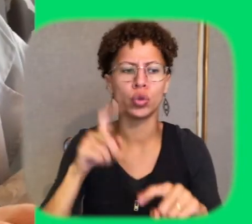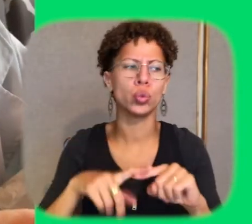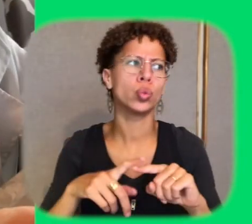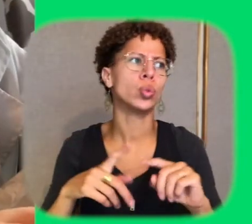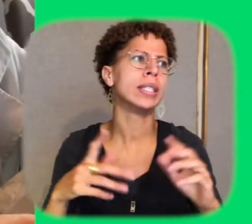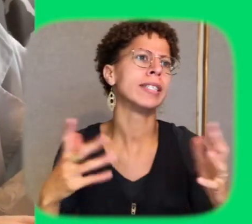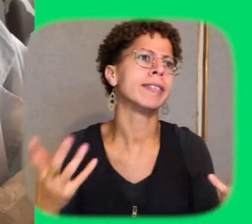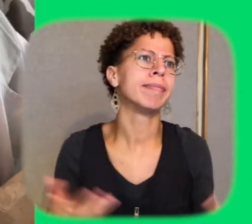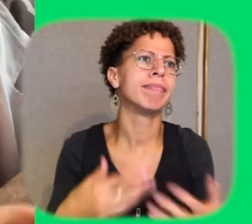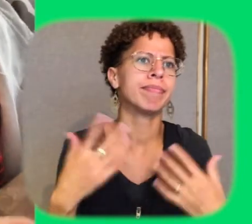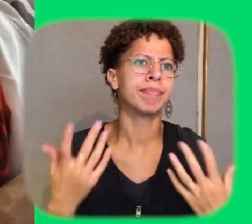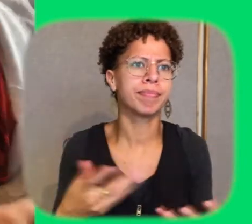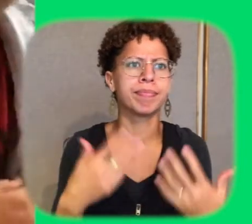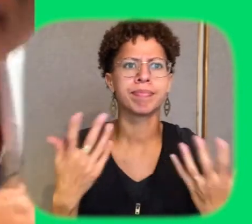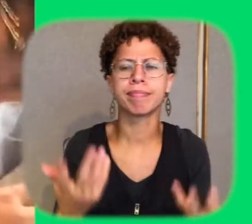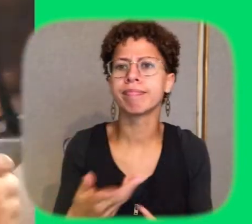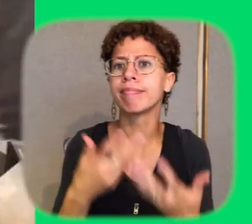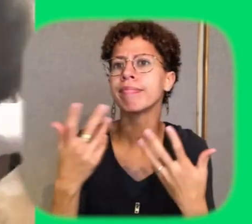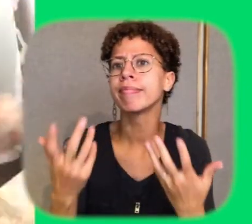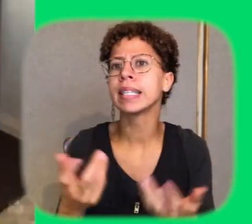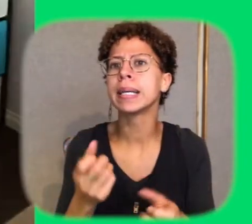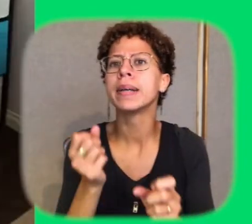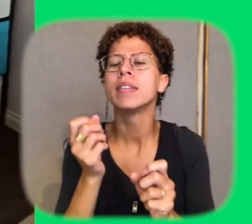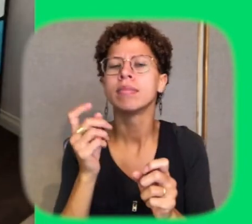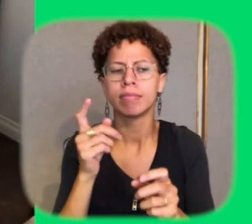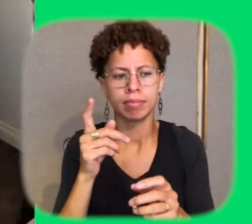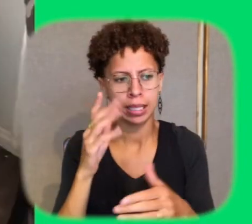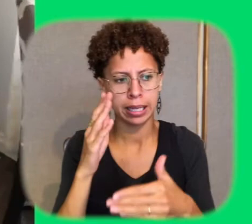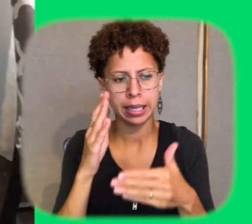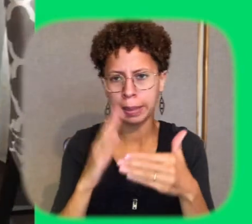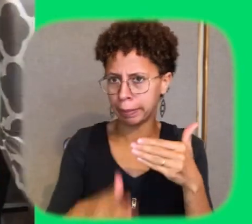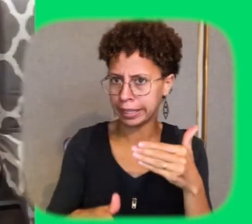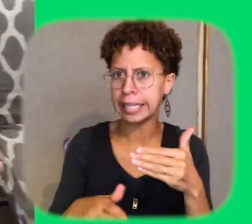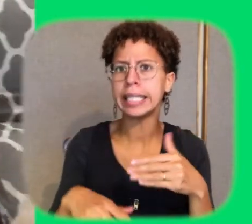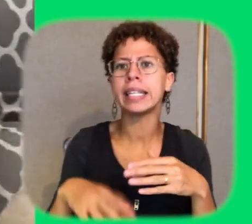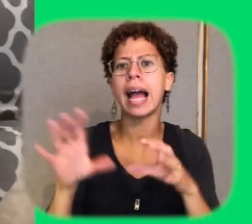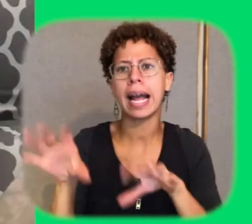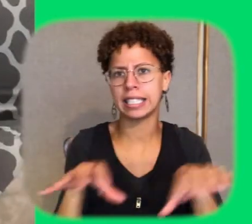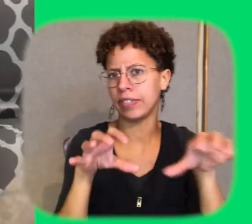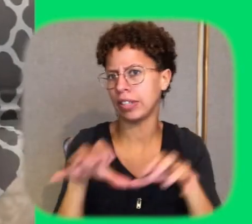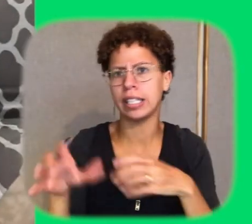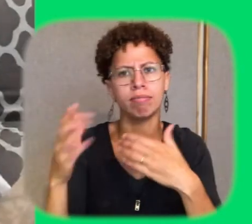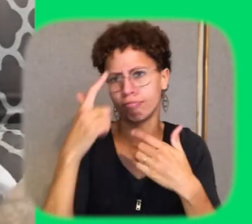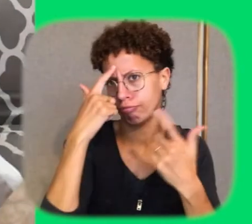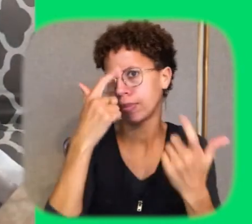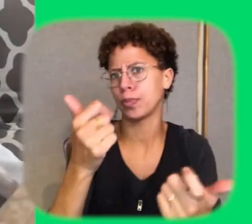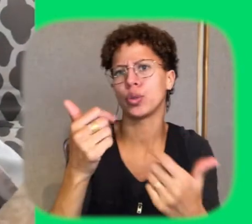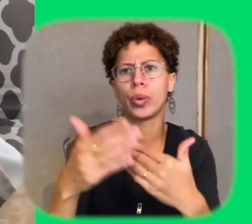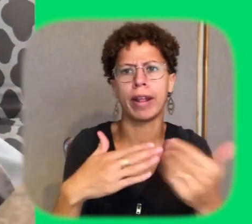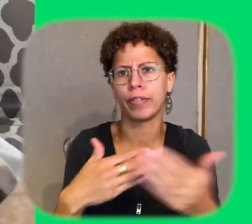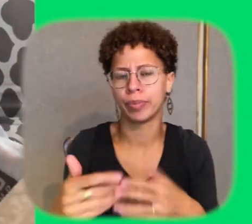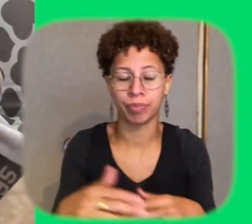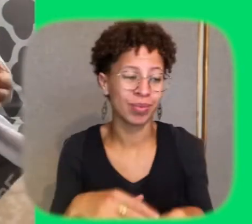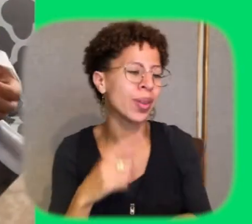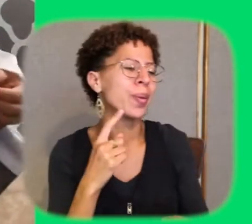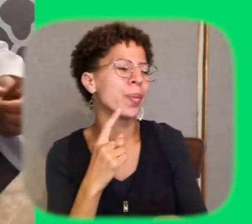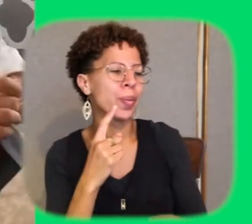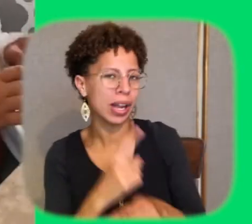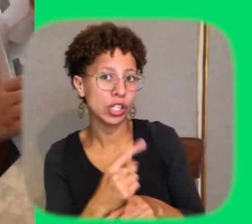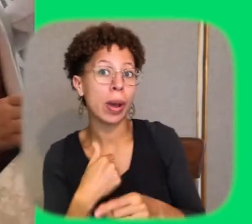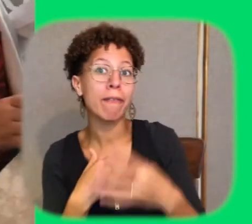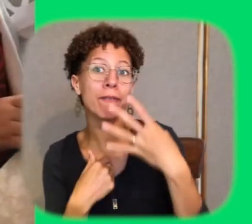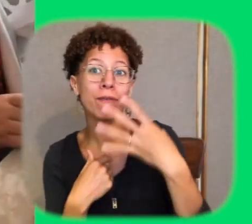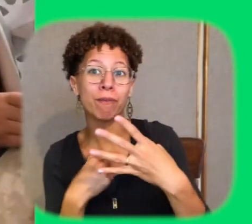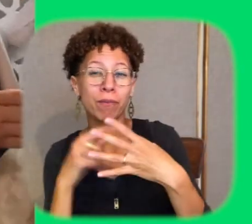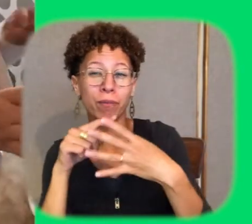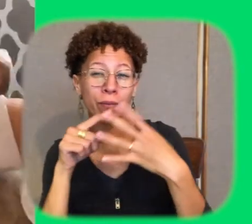superhero science activity, whatever you want. Okay, so we had four activities that we